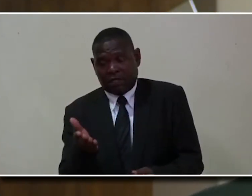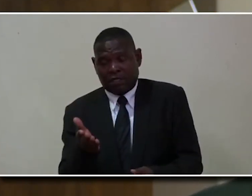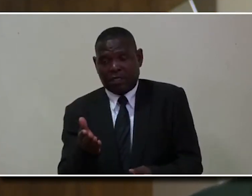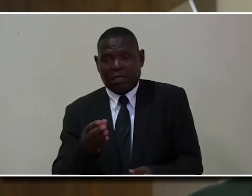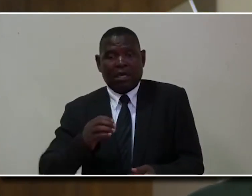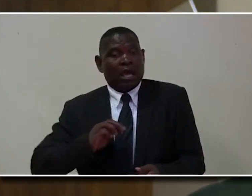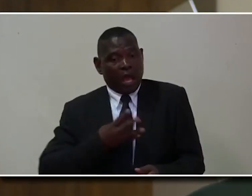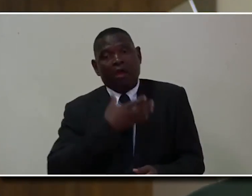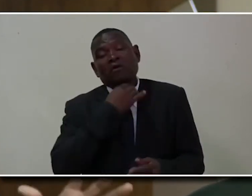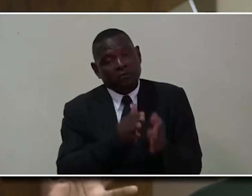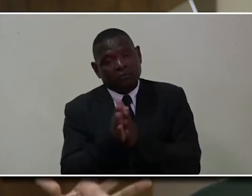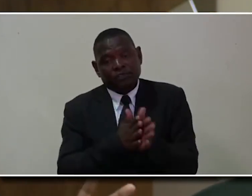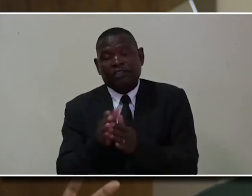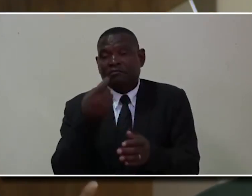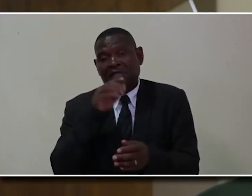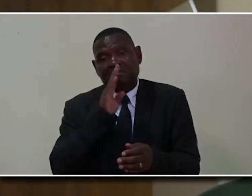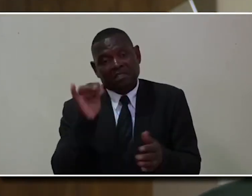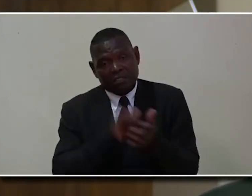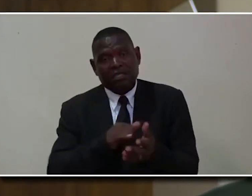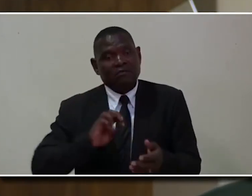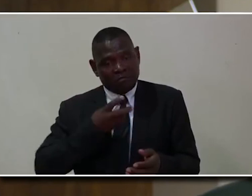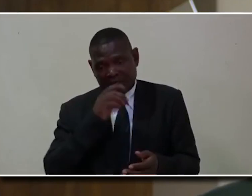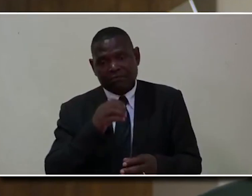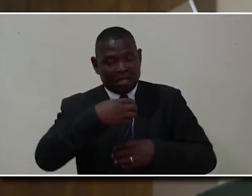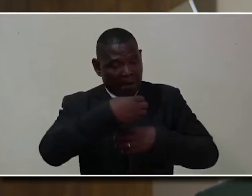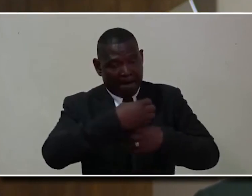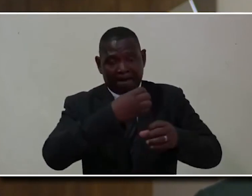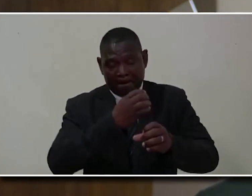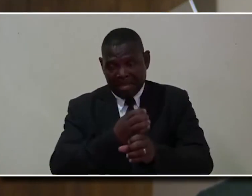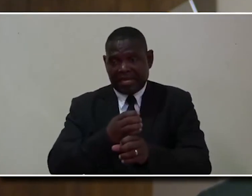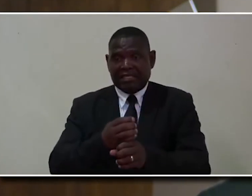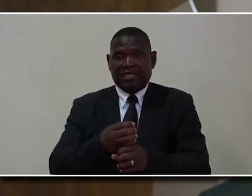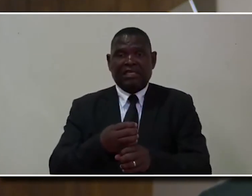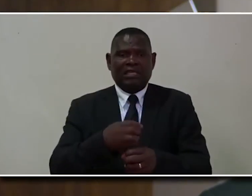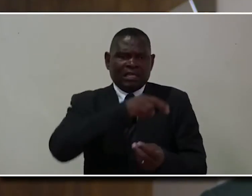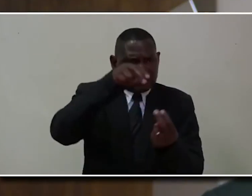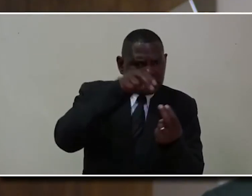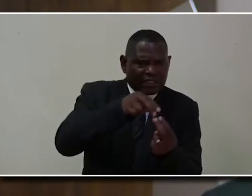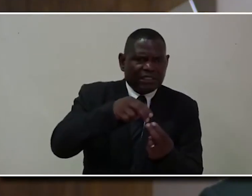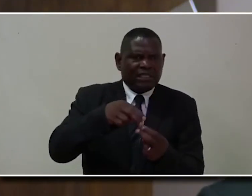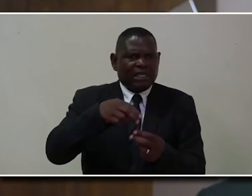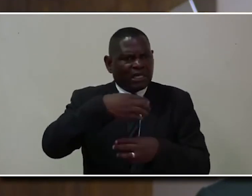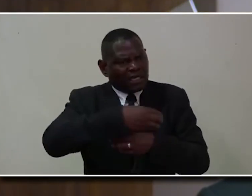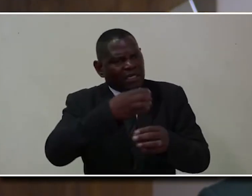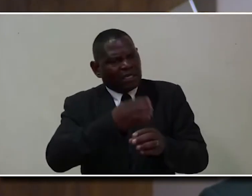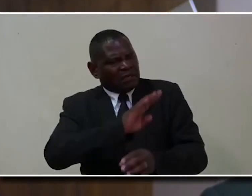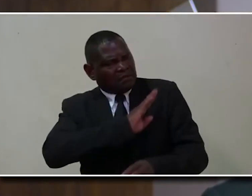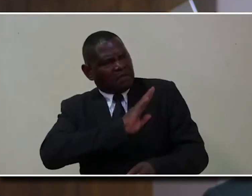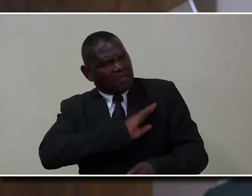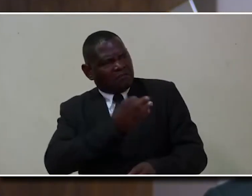desire should be that we should be molded into the nature and the character of Jesus Christ. Chirakola kocha tuchikhale chakuti